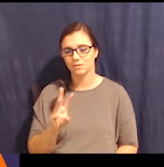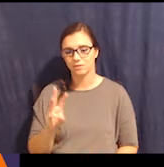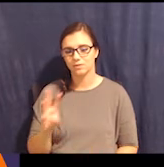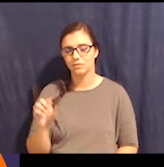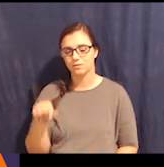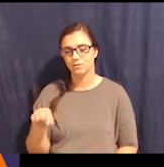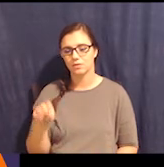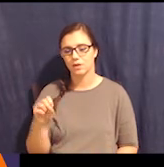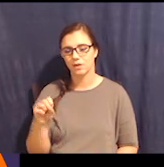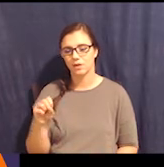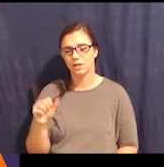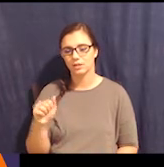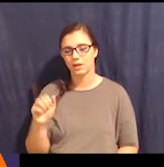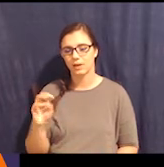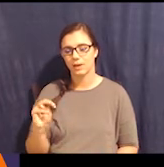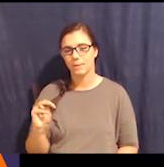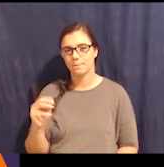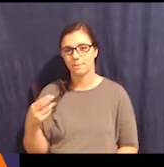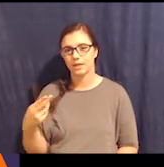www.samhsa.gov.